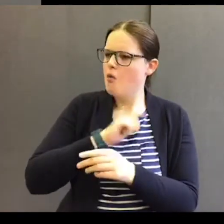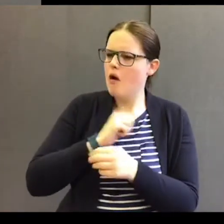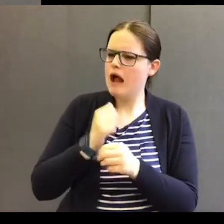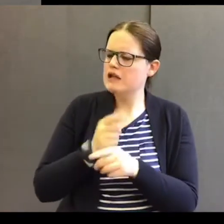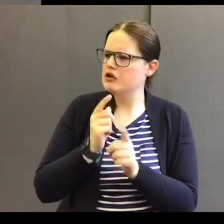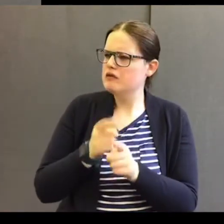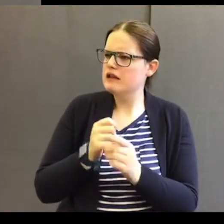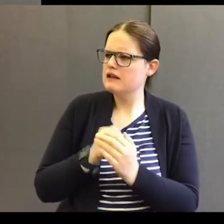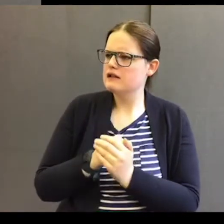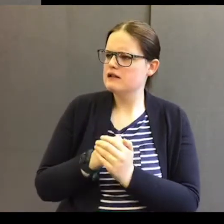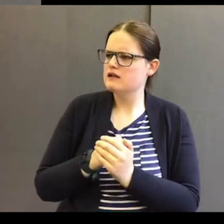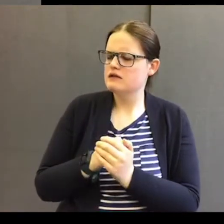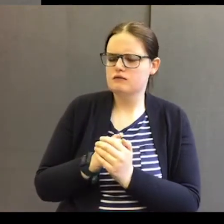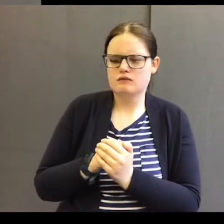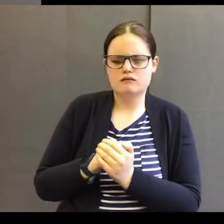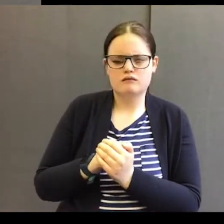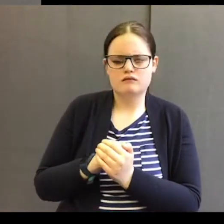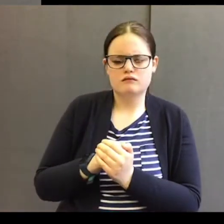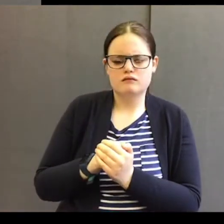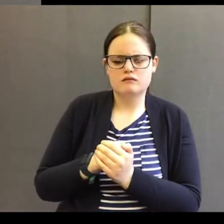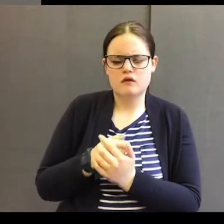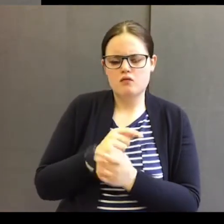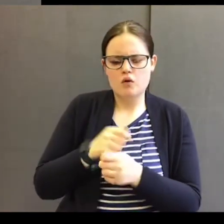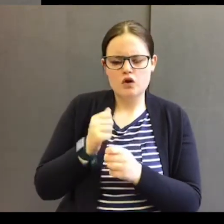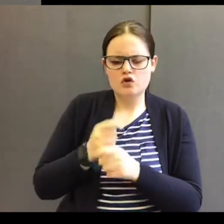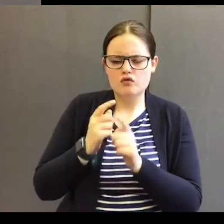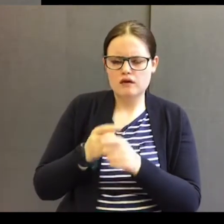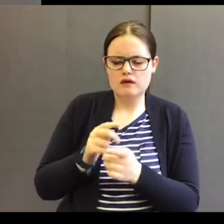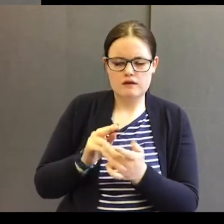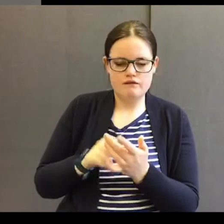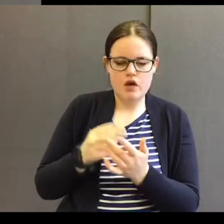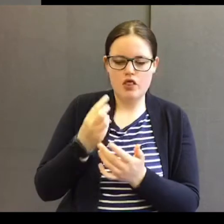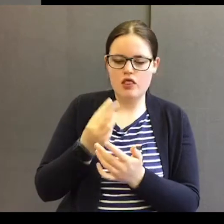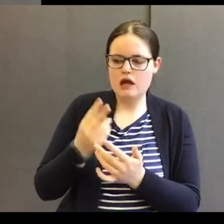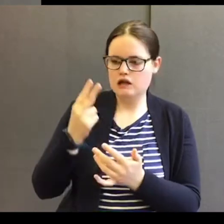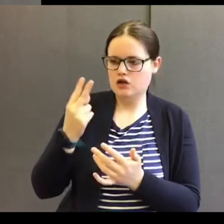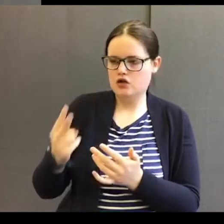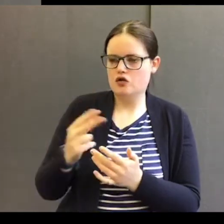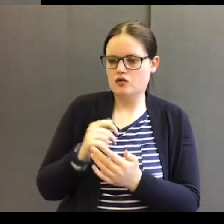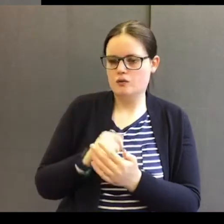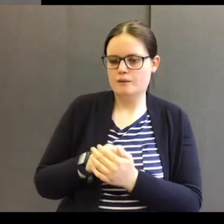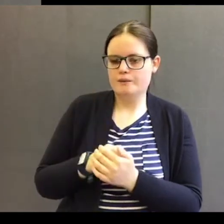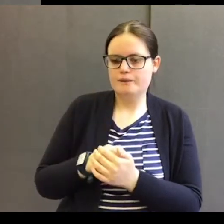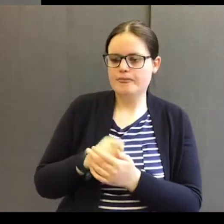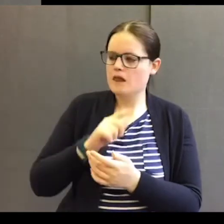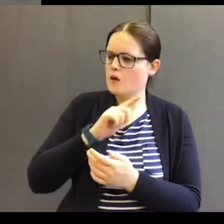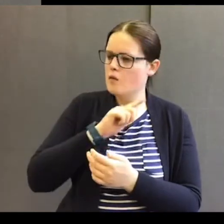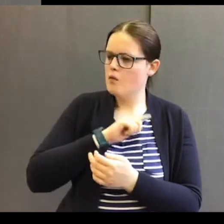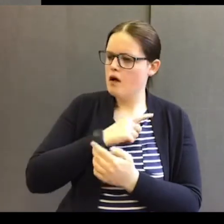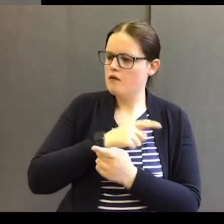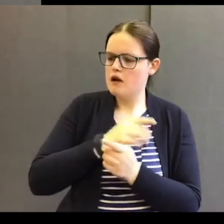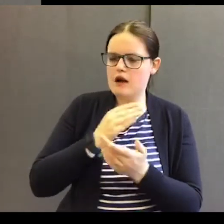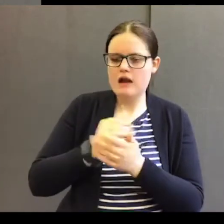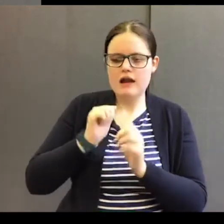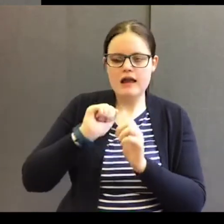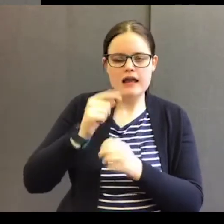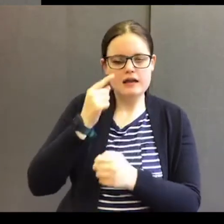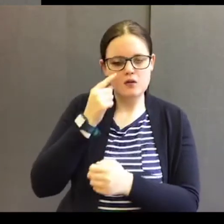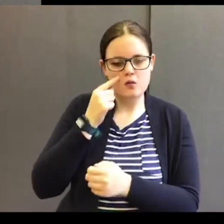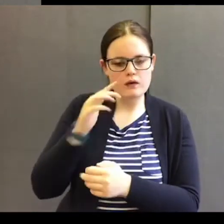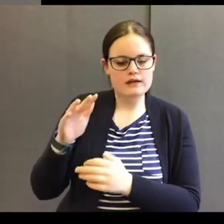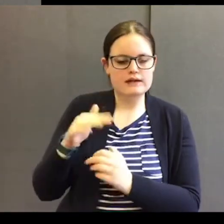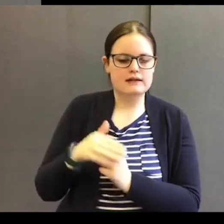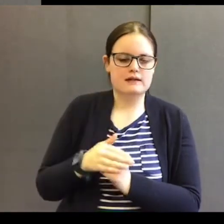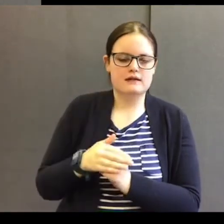But why do we do this, you Sadducees? We do it, verse 32, because we're